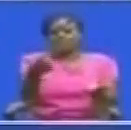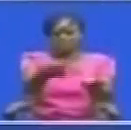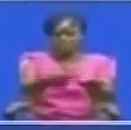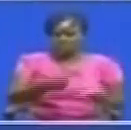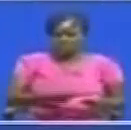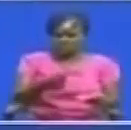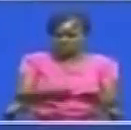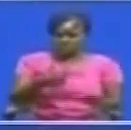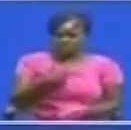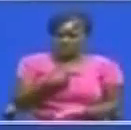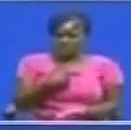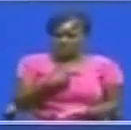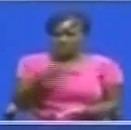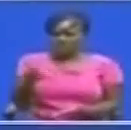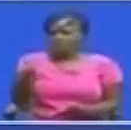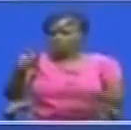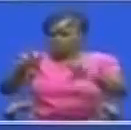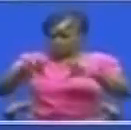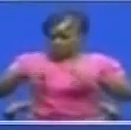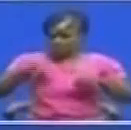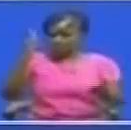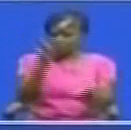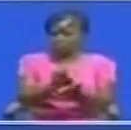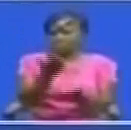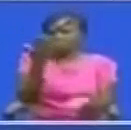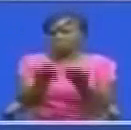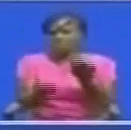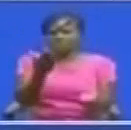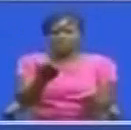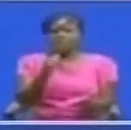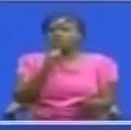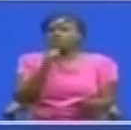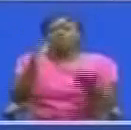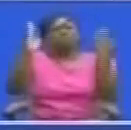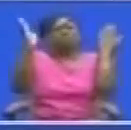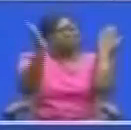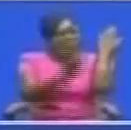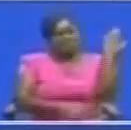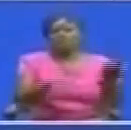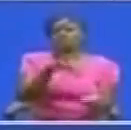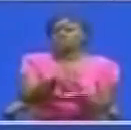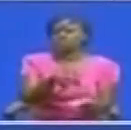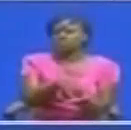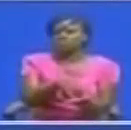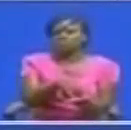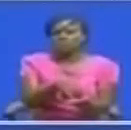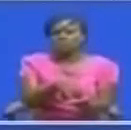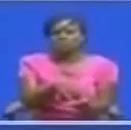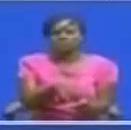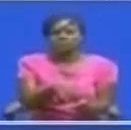Yeah. Kwame, you agree that perhaps this is not as bad as it looks, or is it worse than it